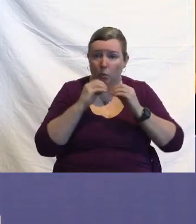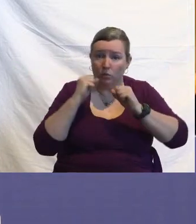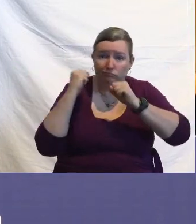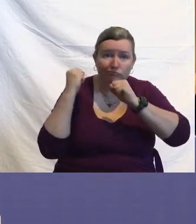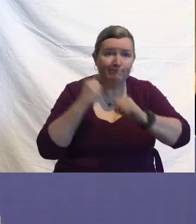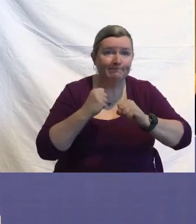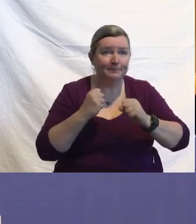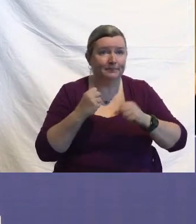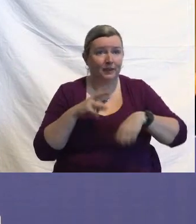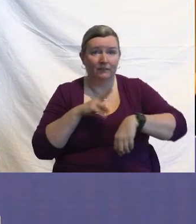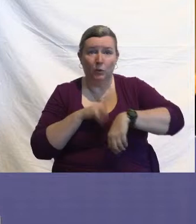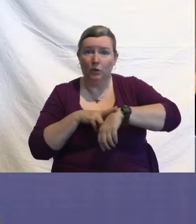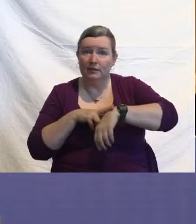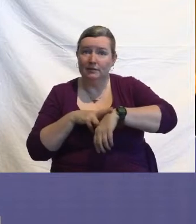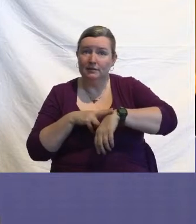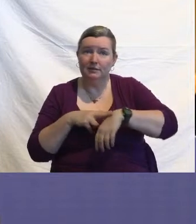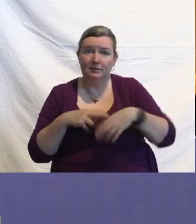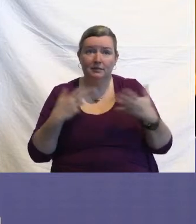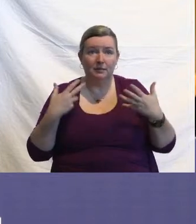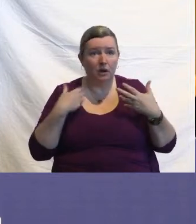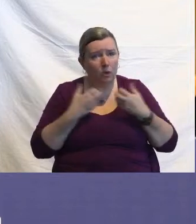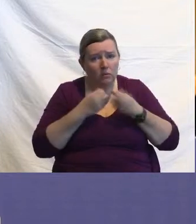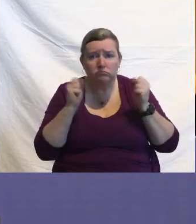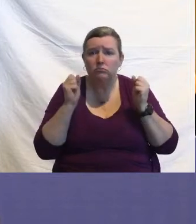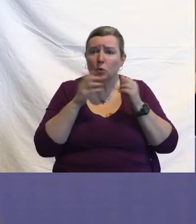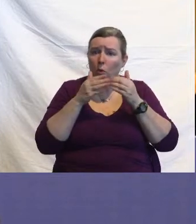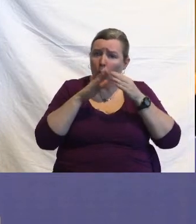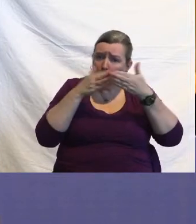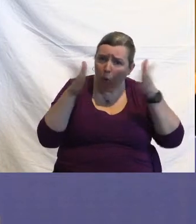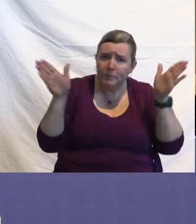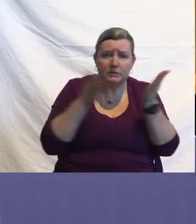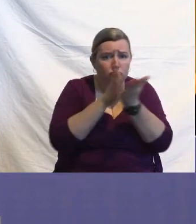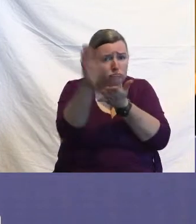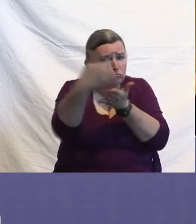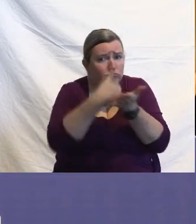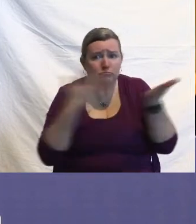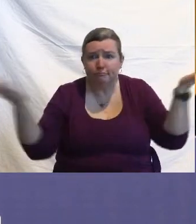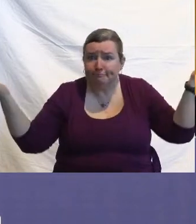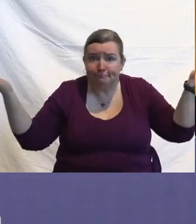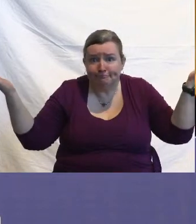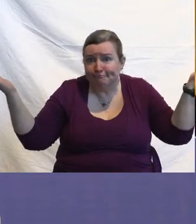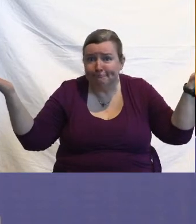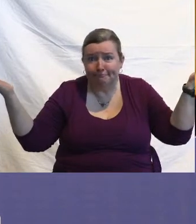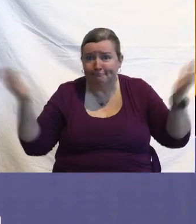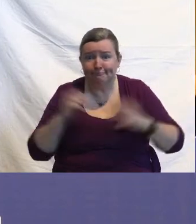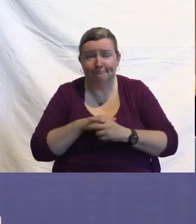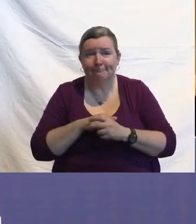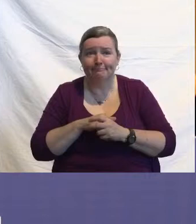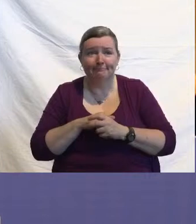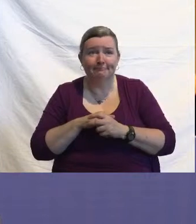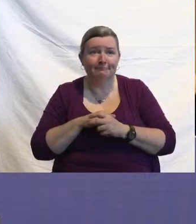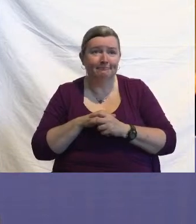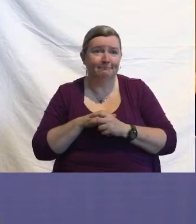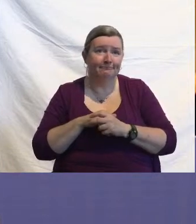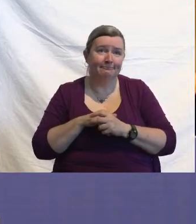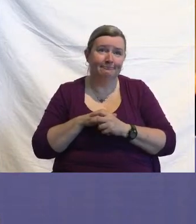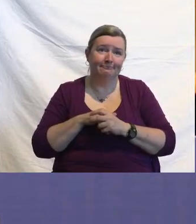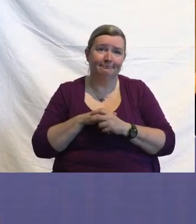this continue to make this as transparent and as straightforward as possible. I have